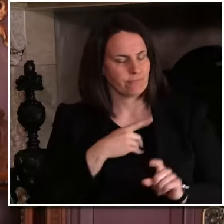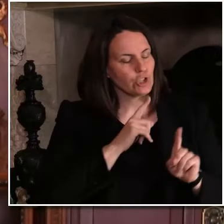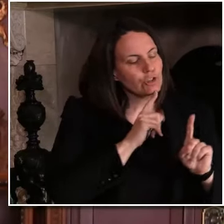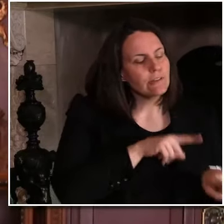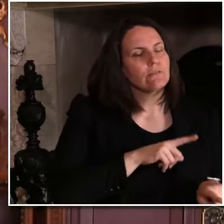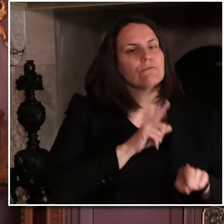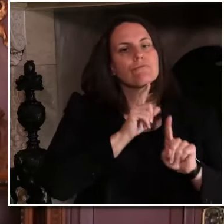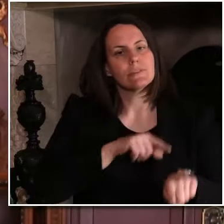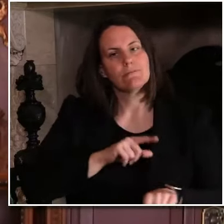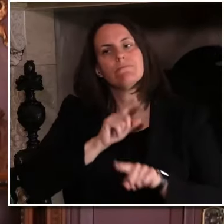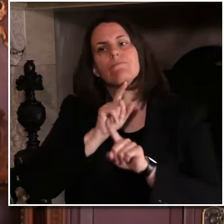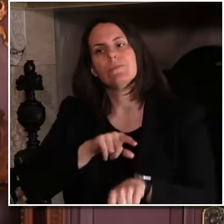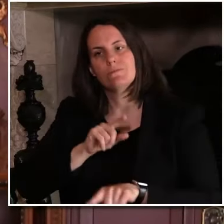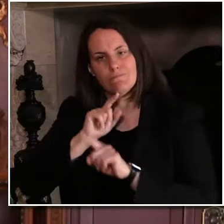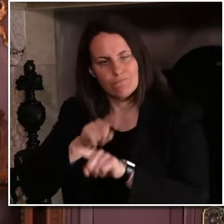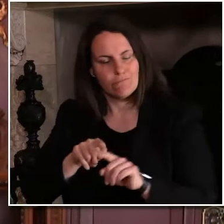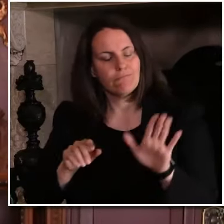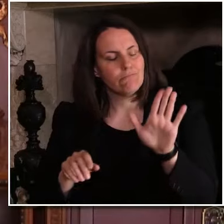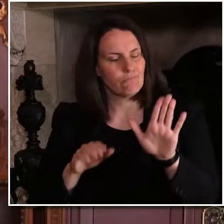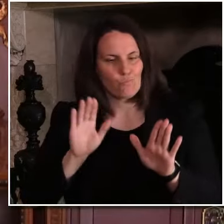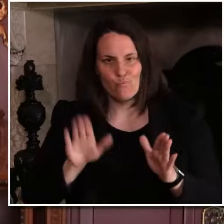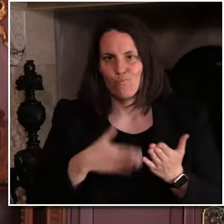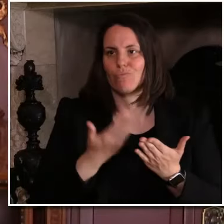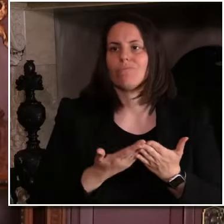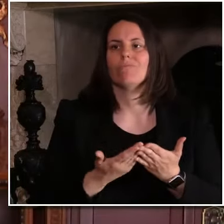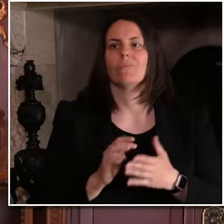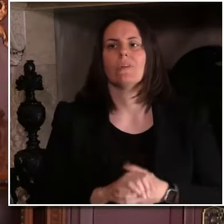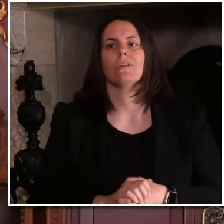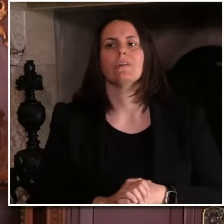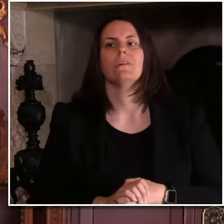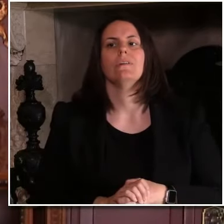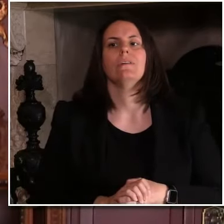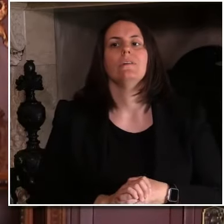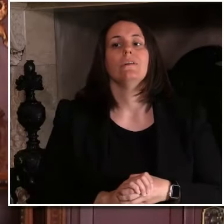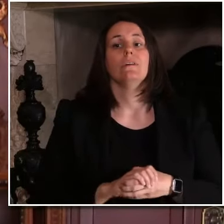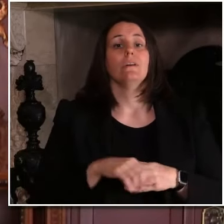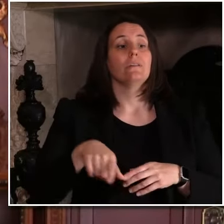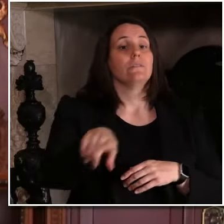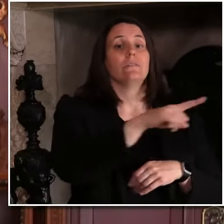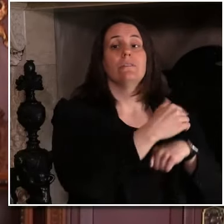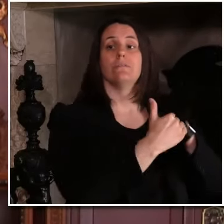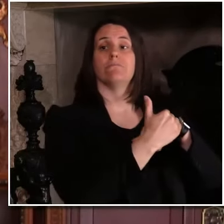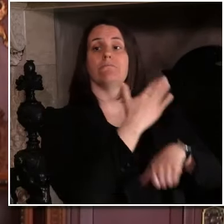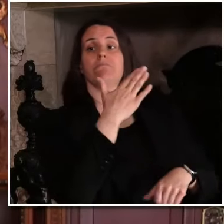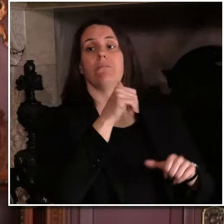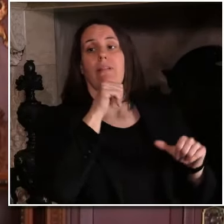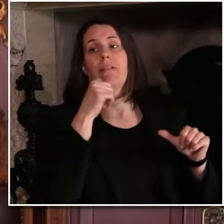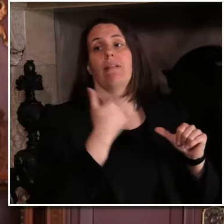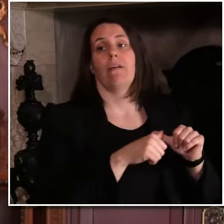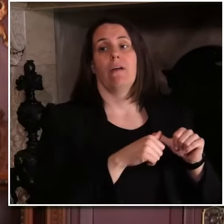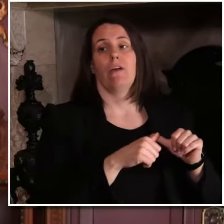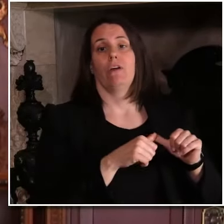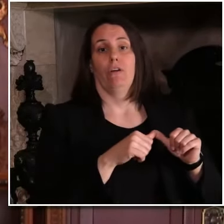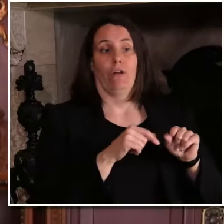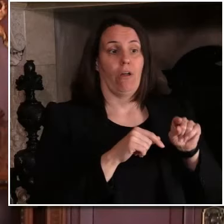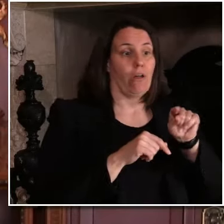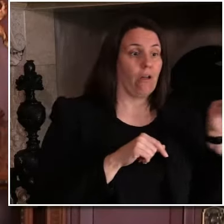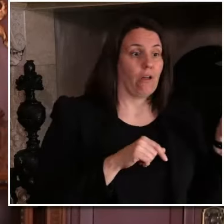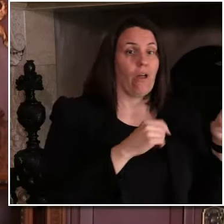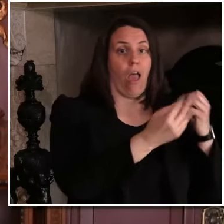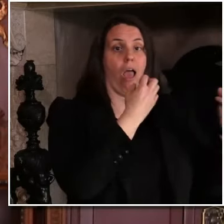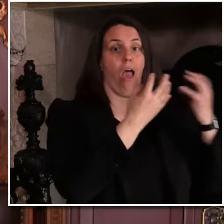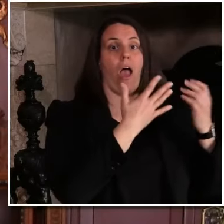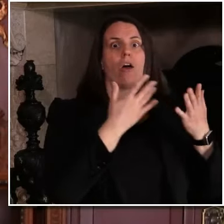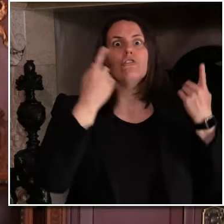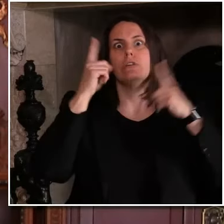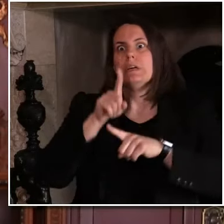the thousands of people that send us things saying this is something we're real comfortable with. Clearly, there are people in